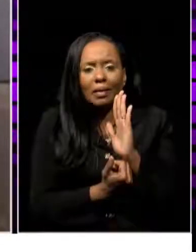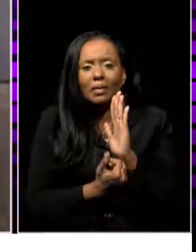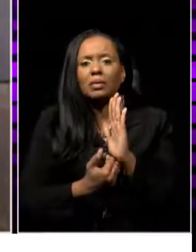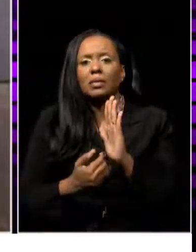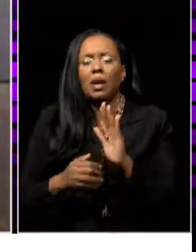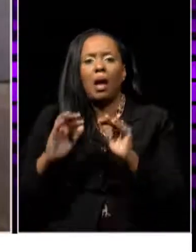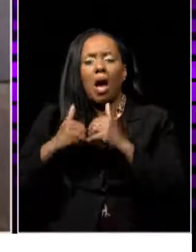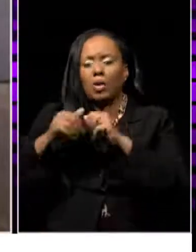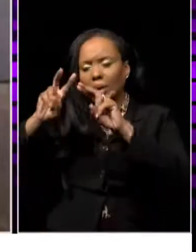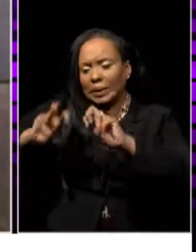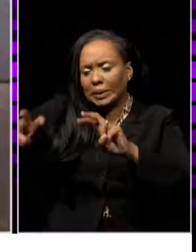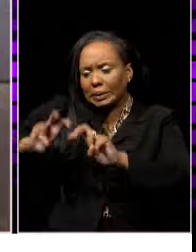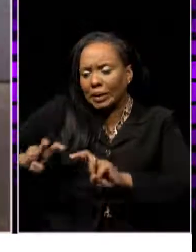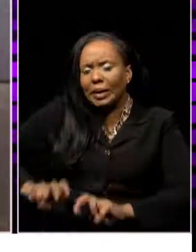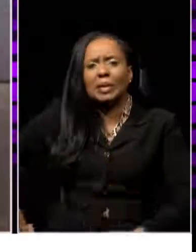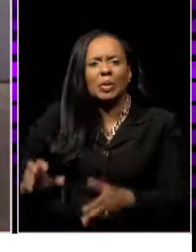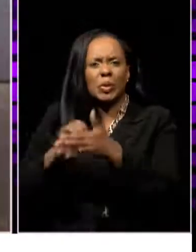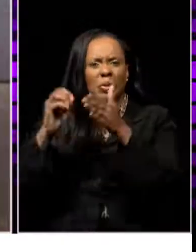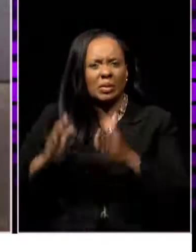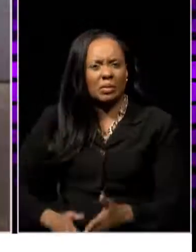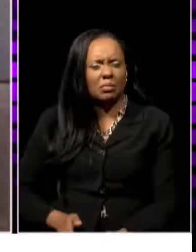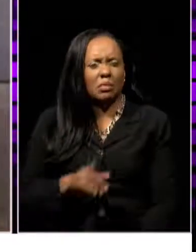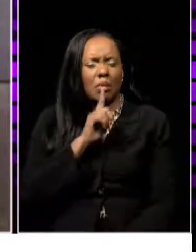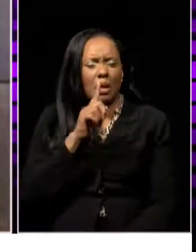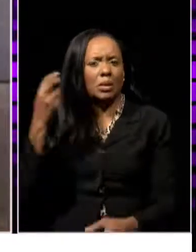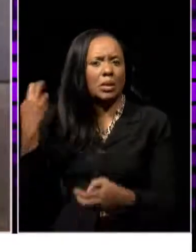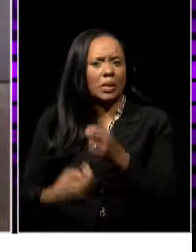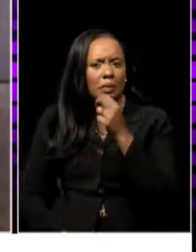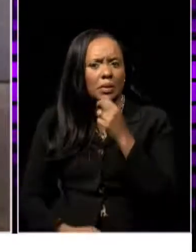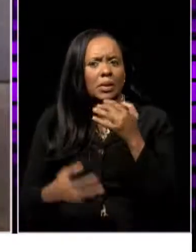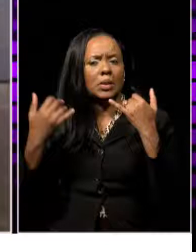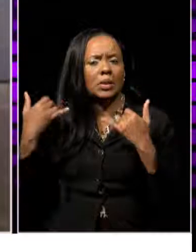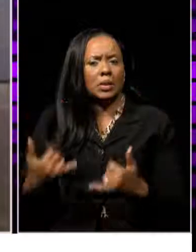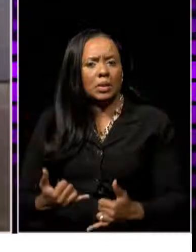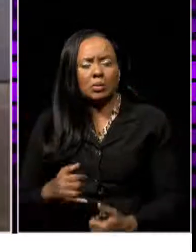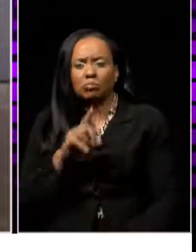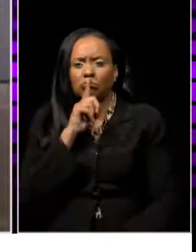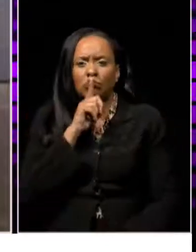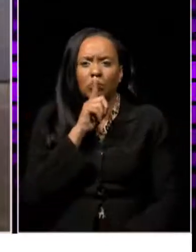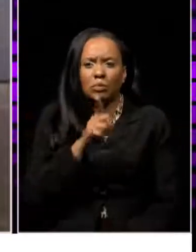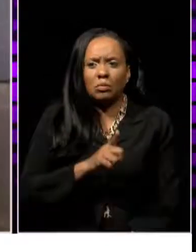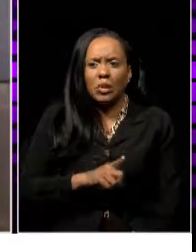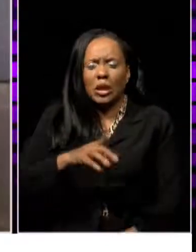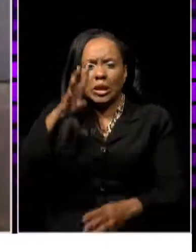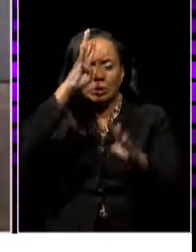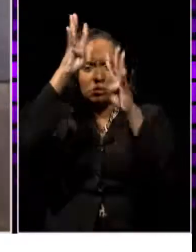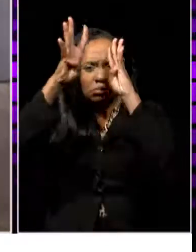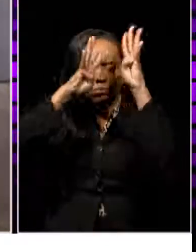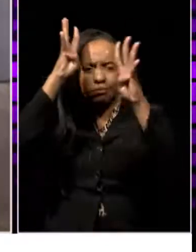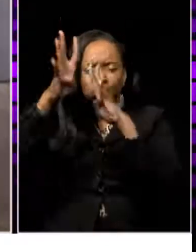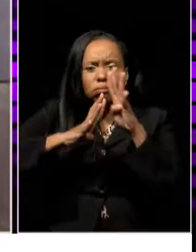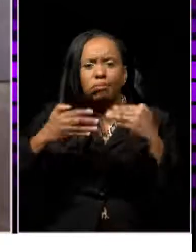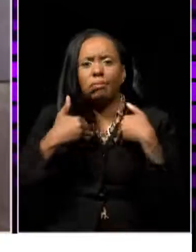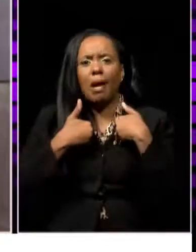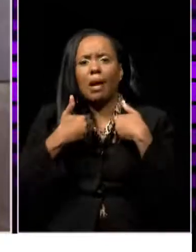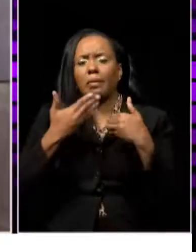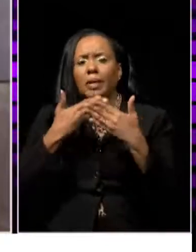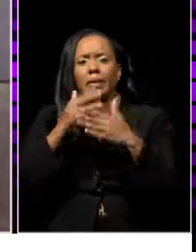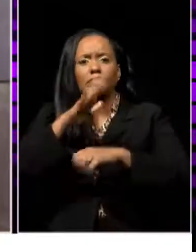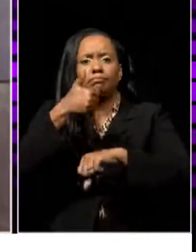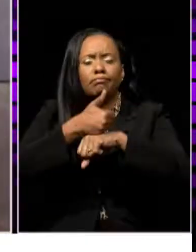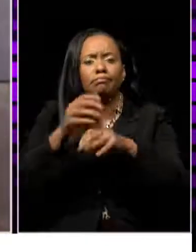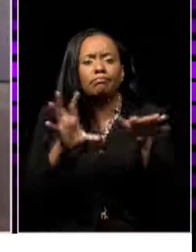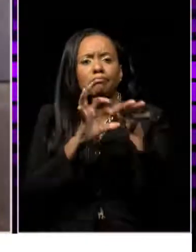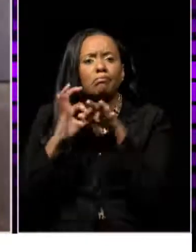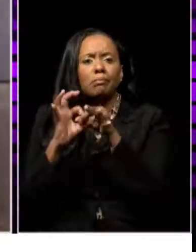therefore, it is more difficult in this environment to foster and create the relationship with parents, because now you have to set up